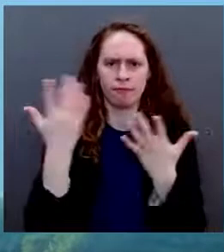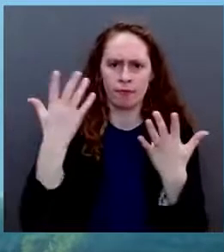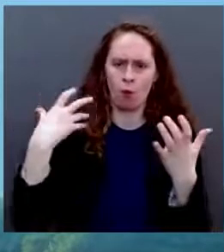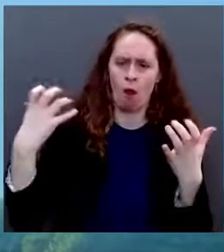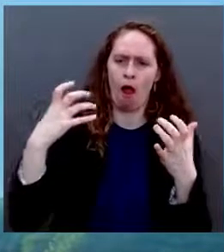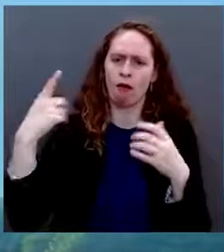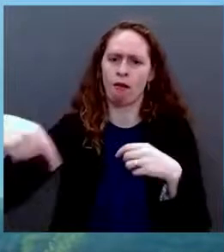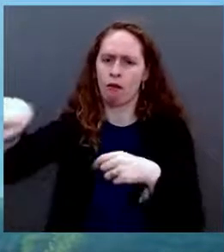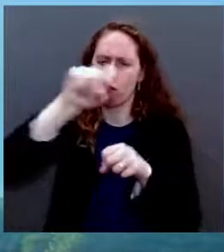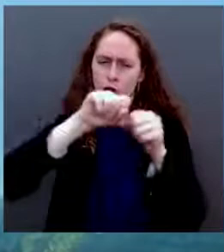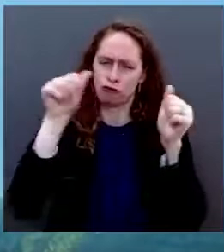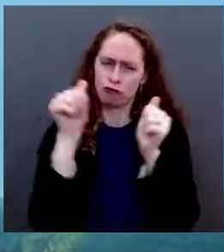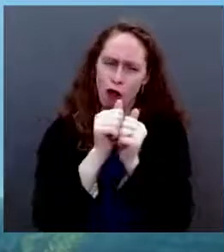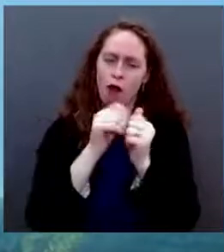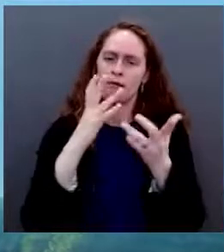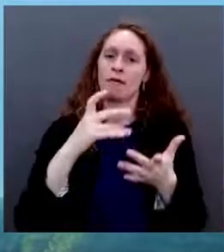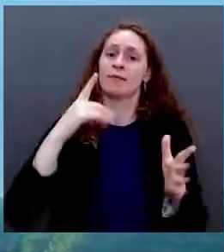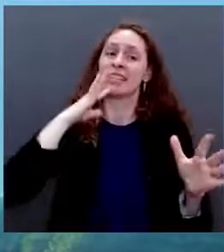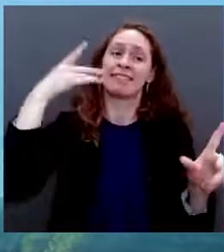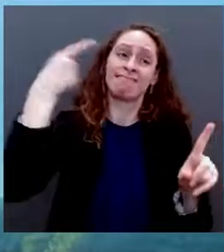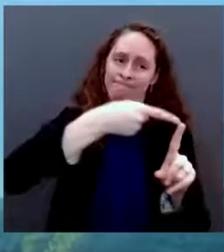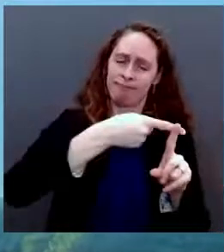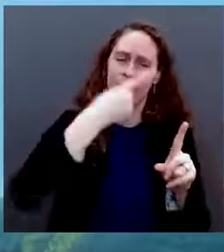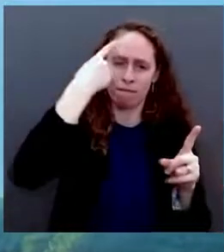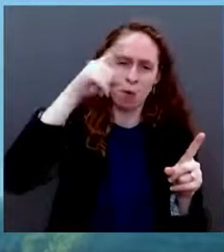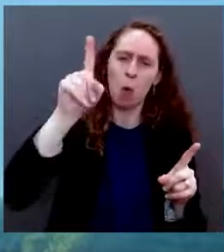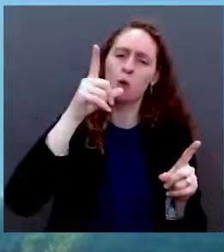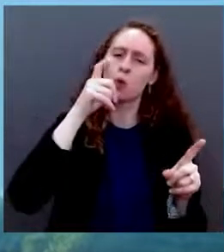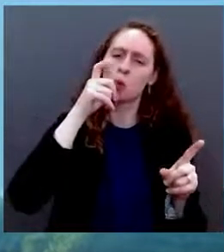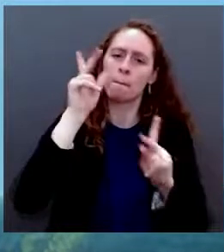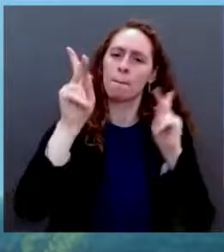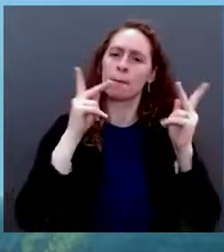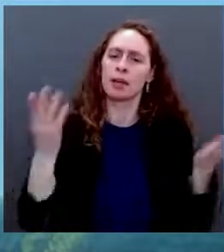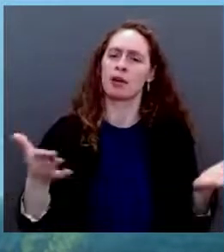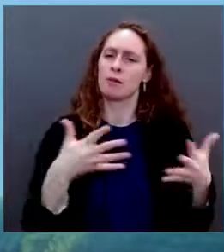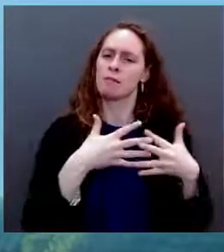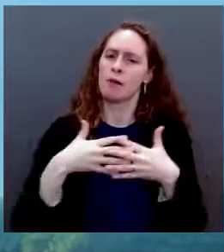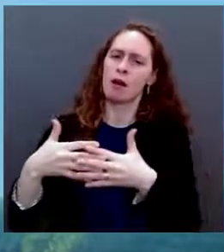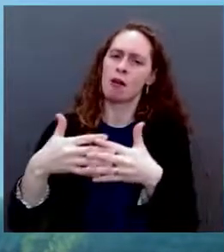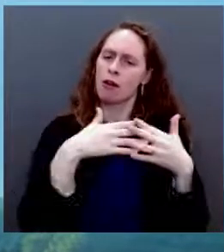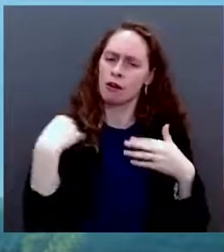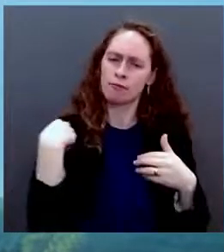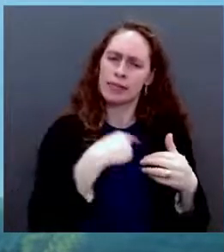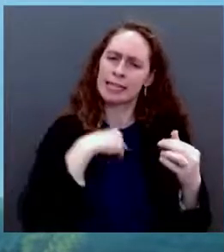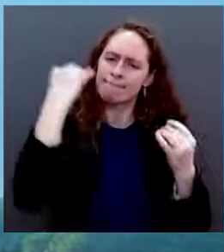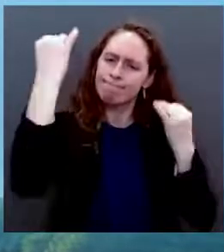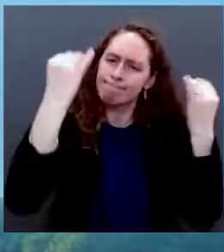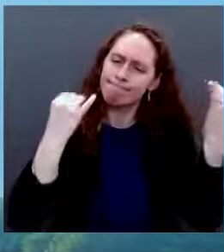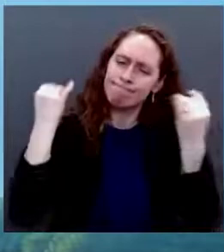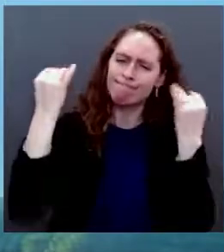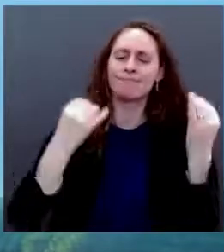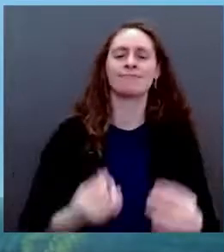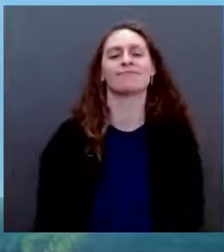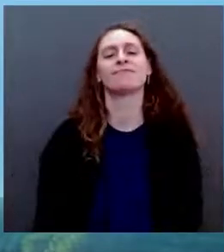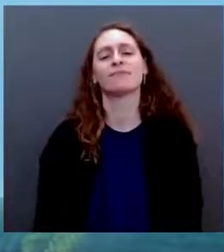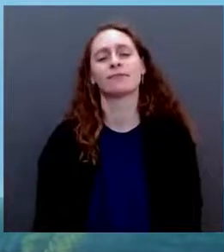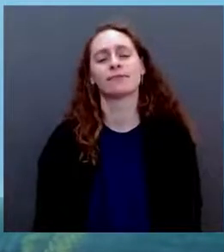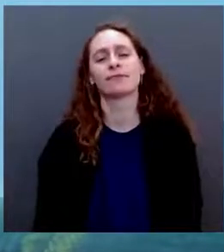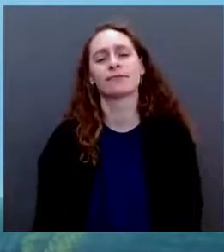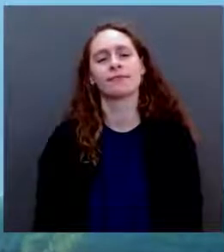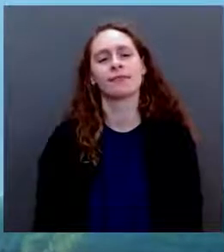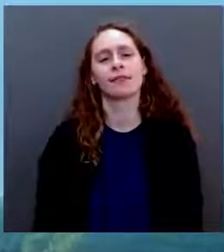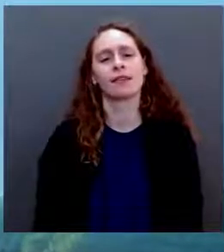day. When we talk about promoting competition in the agricultural sector, we are talking about whether a farmer